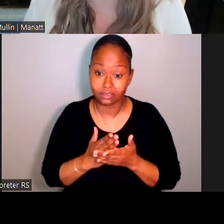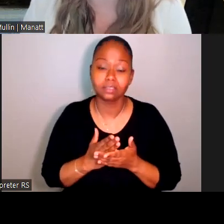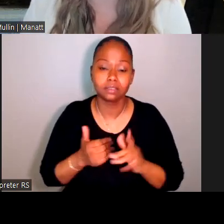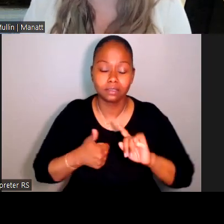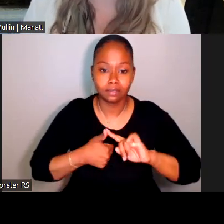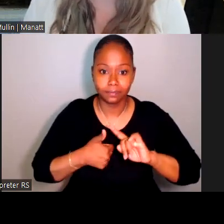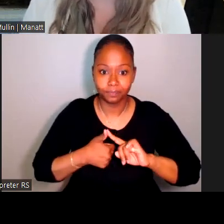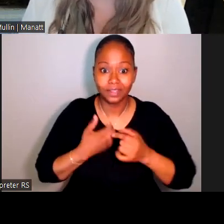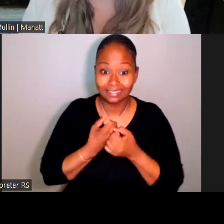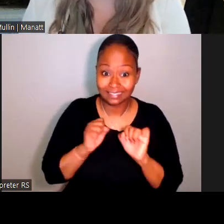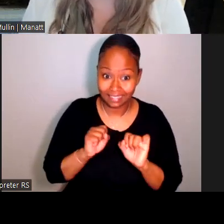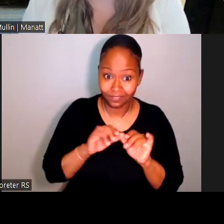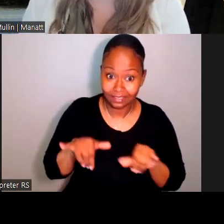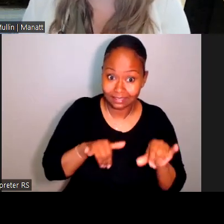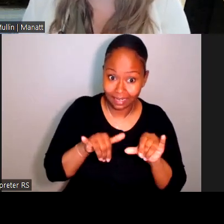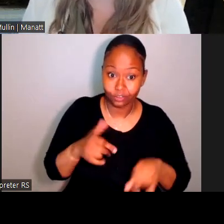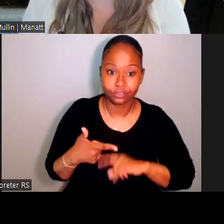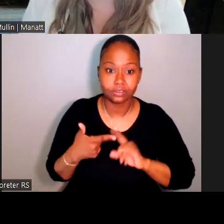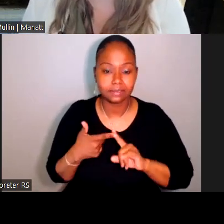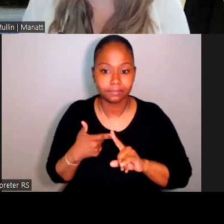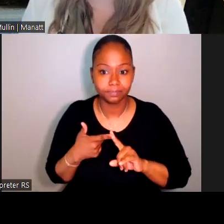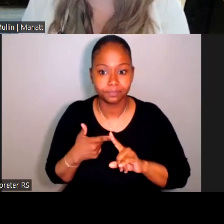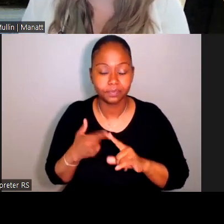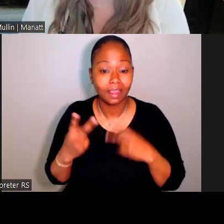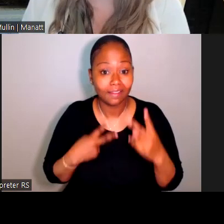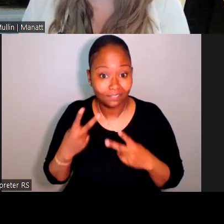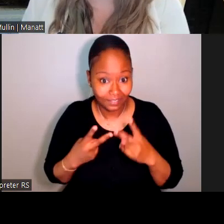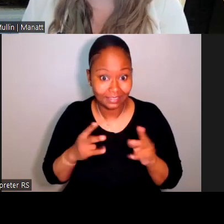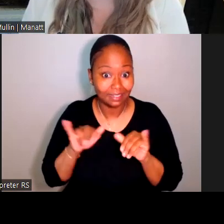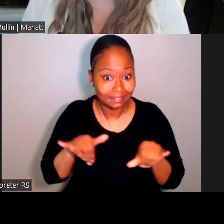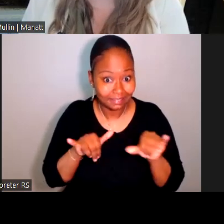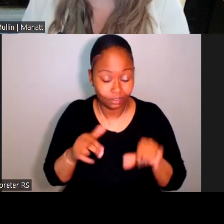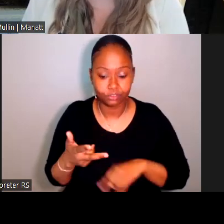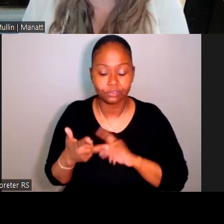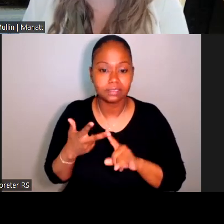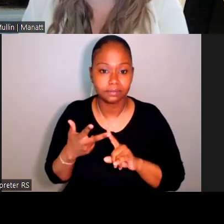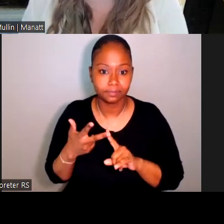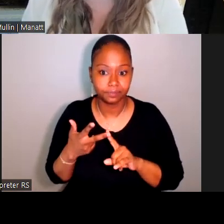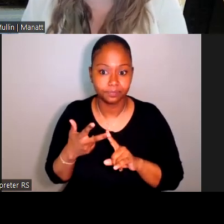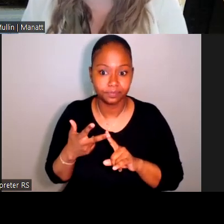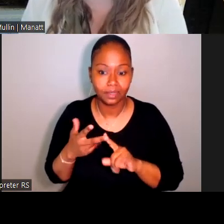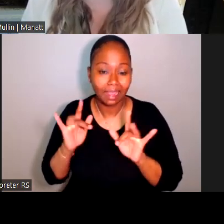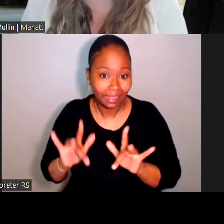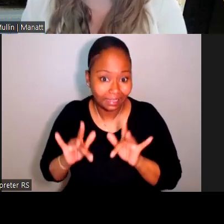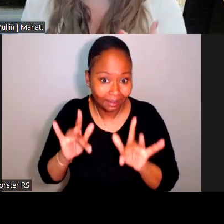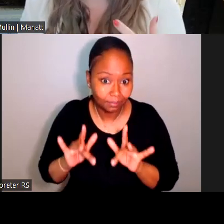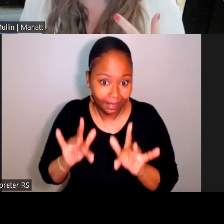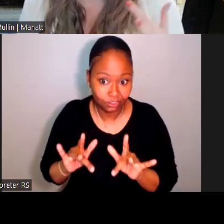to safety protocols, standards related to visiting parameters, and then standards relating to compassionate care